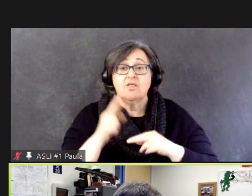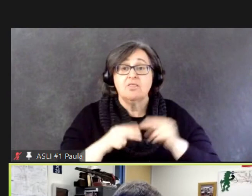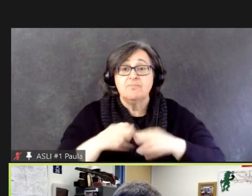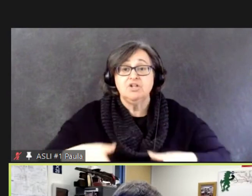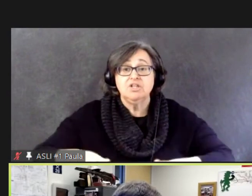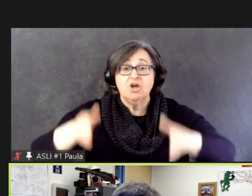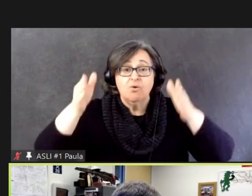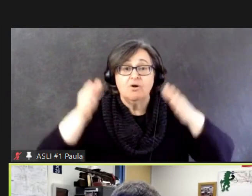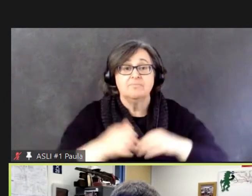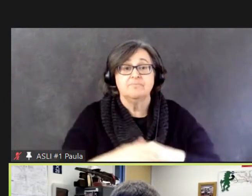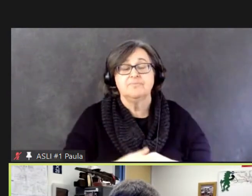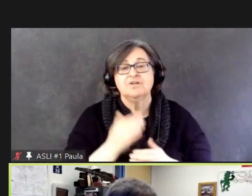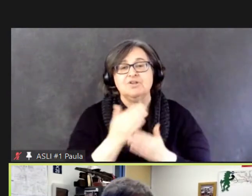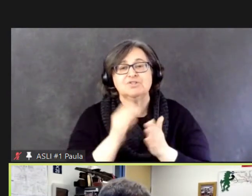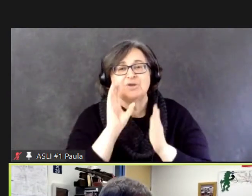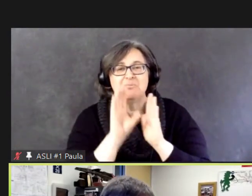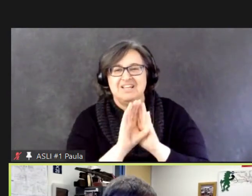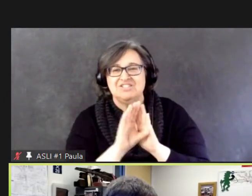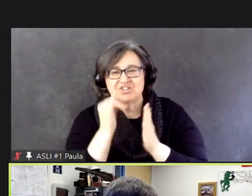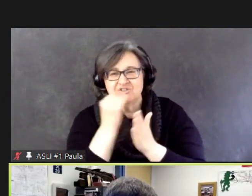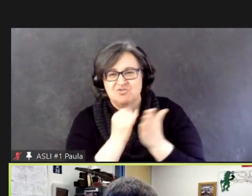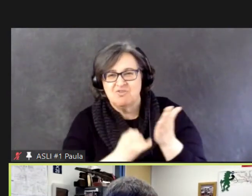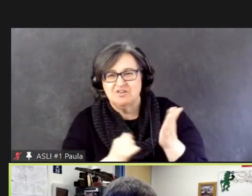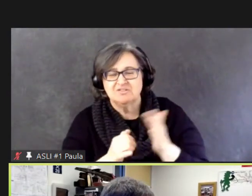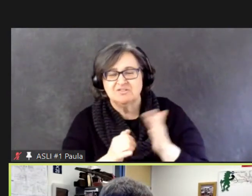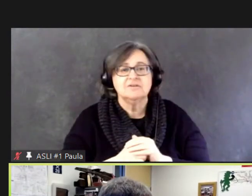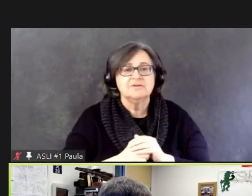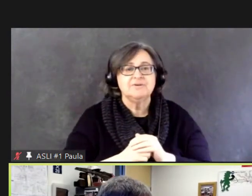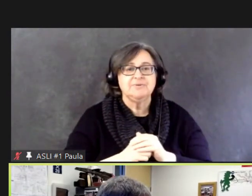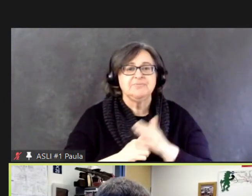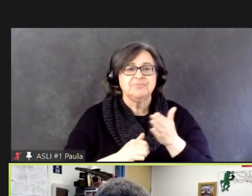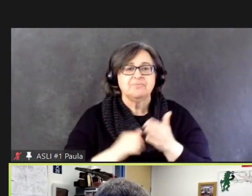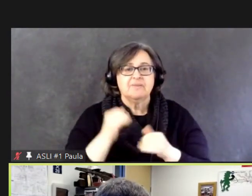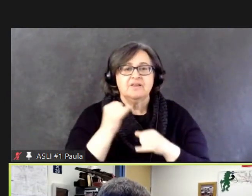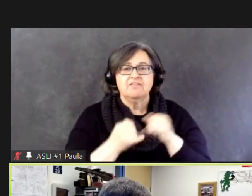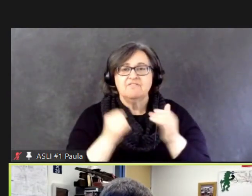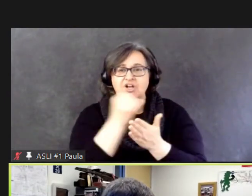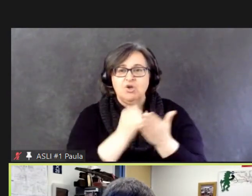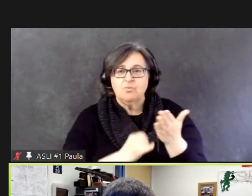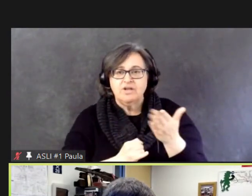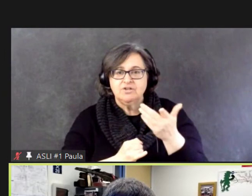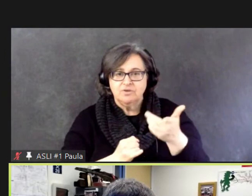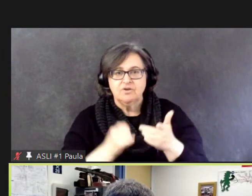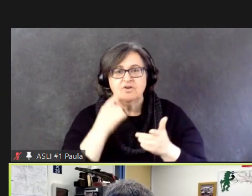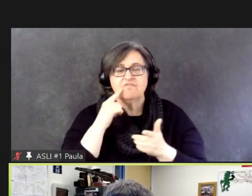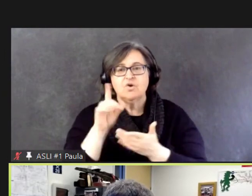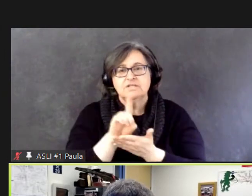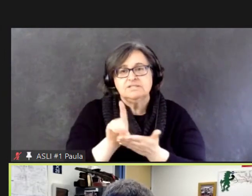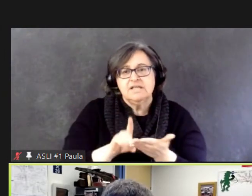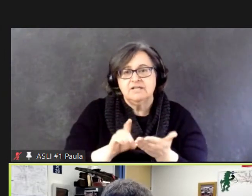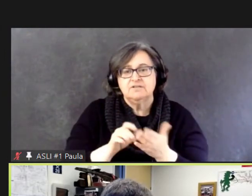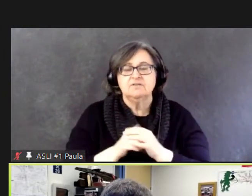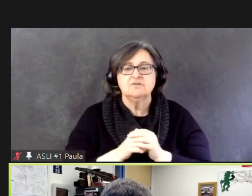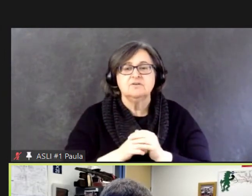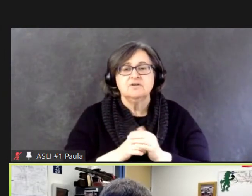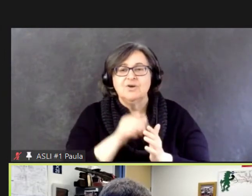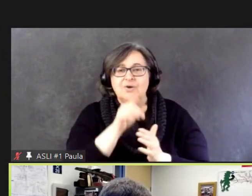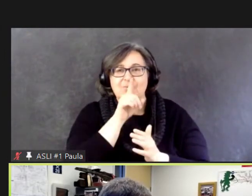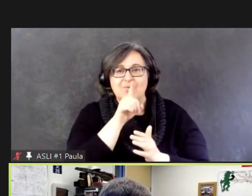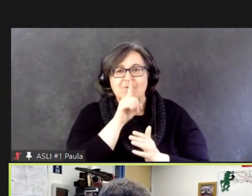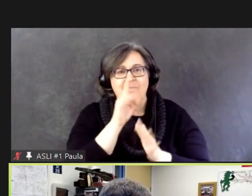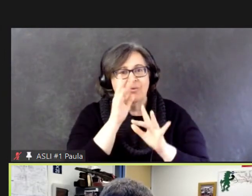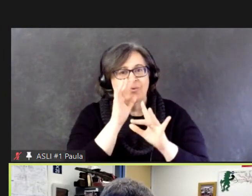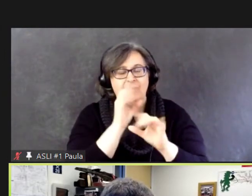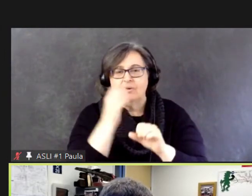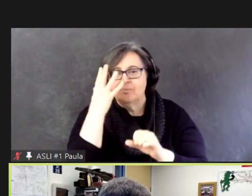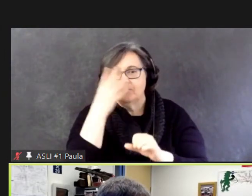please. So I talked a little bit about this beginning of the year. So these are kind of the final renderings towards the design. It's a really, really